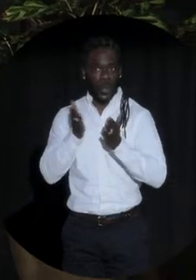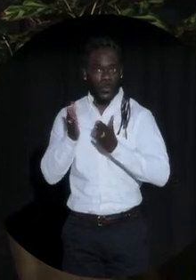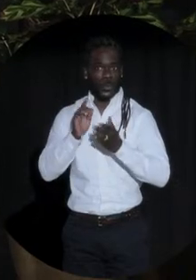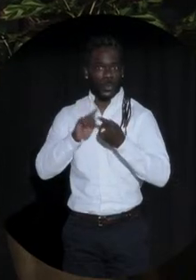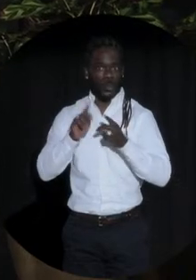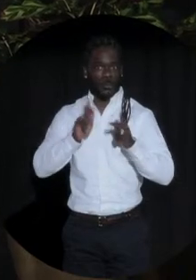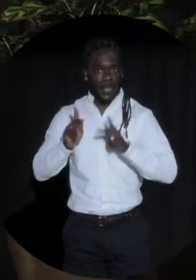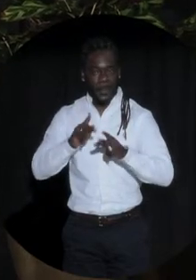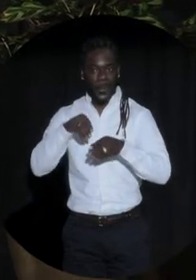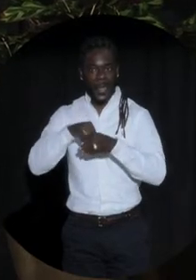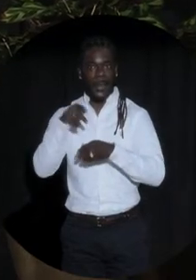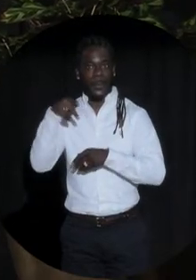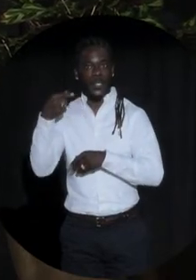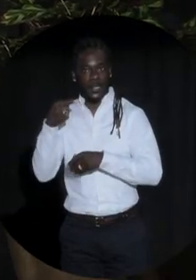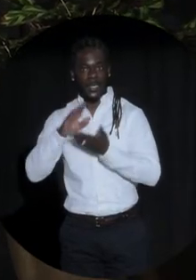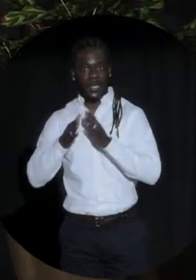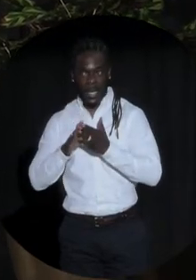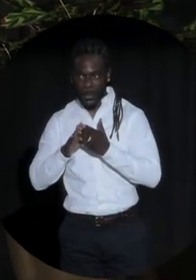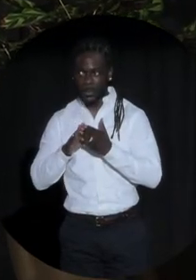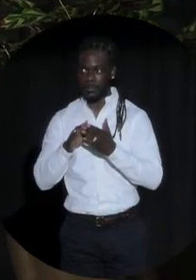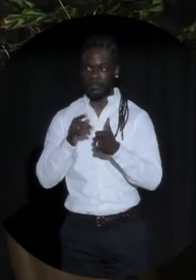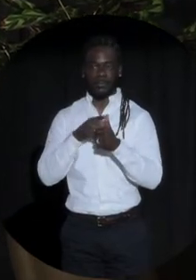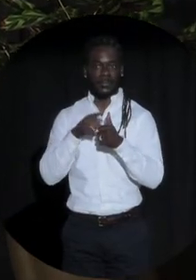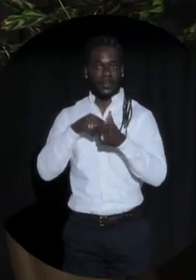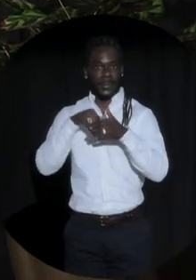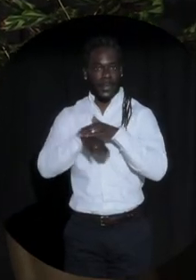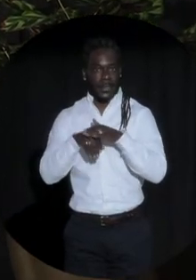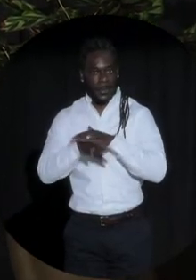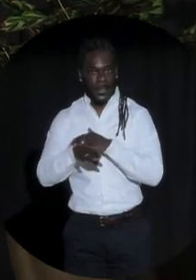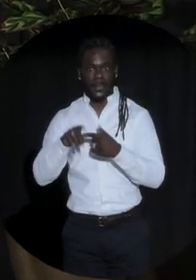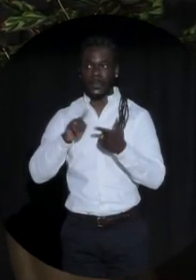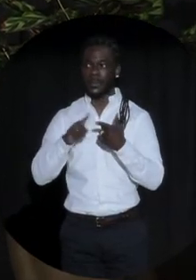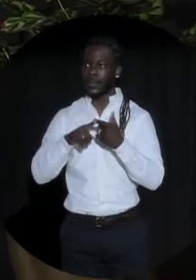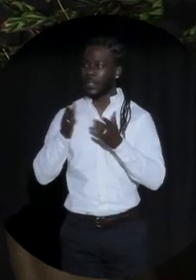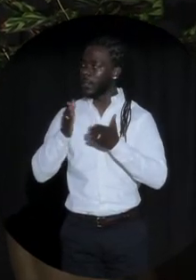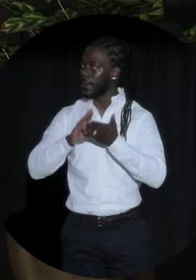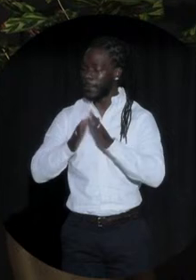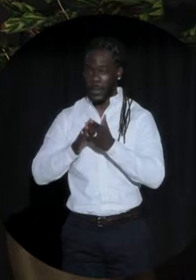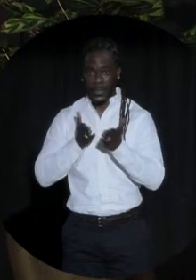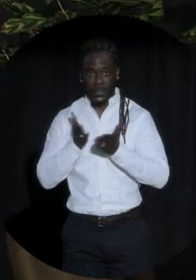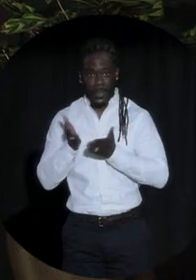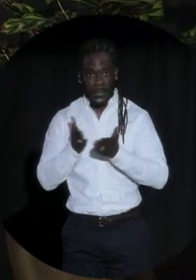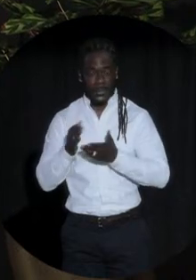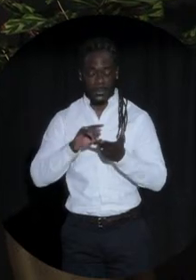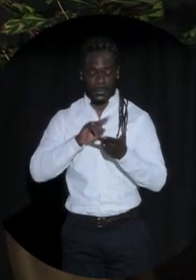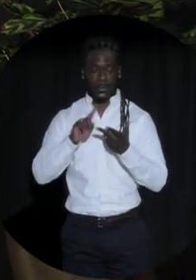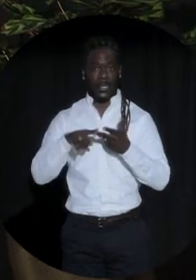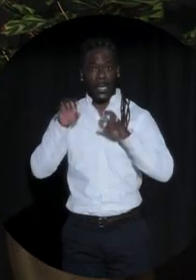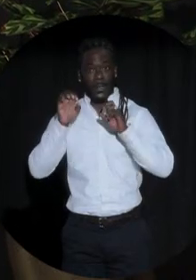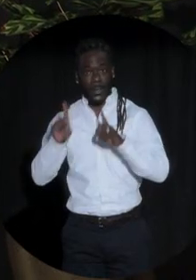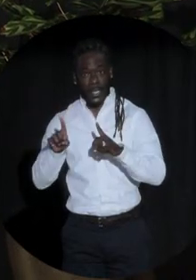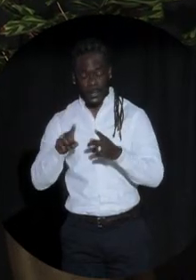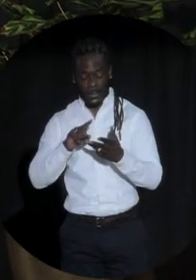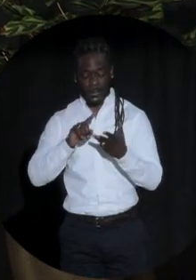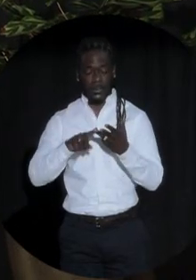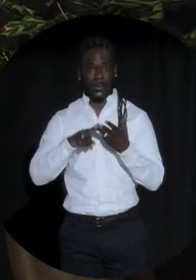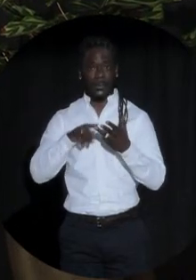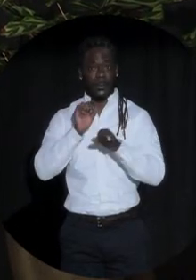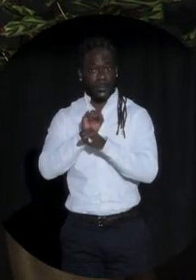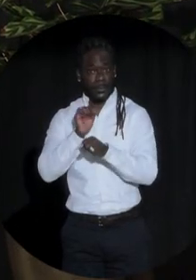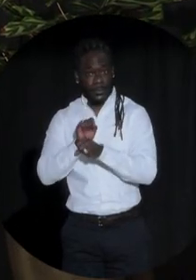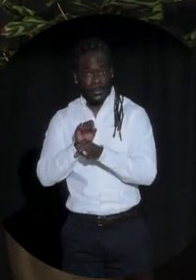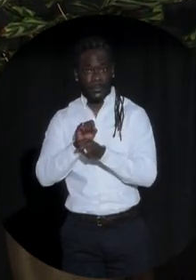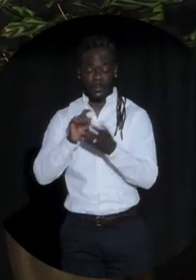County, such as accessibility, community services, education,